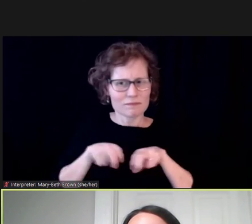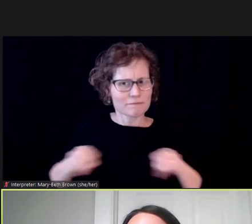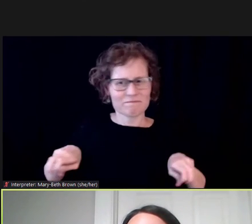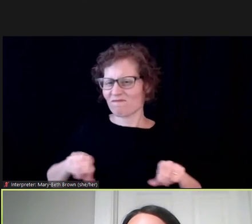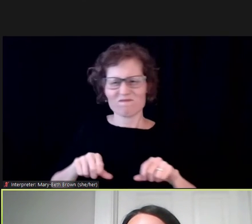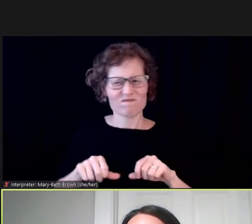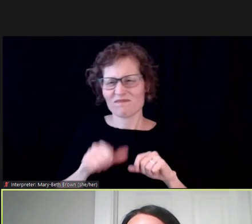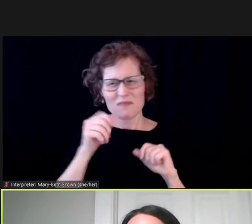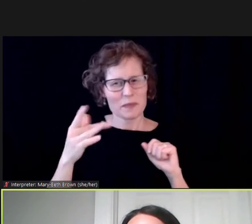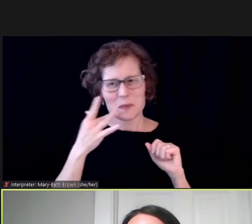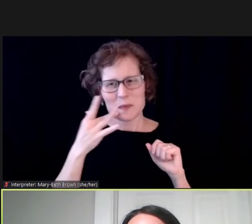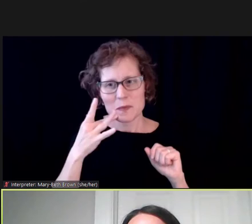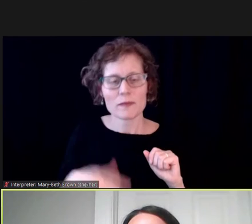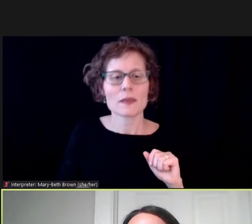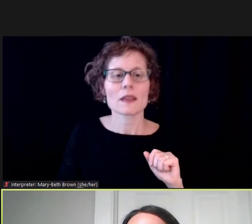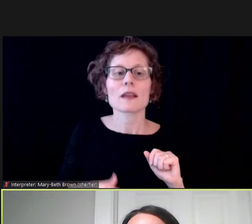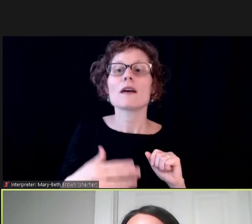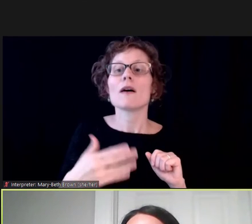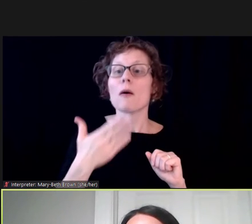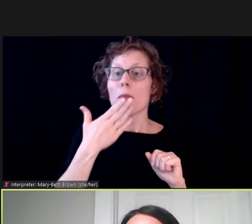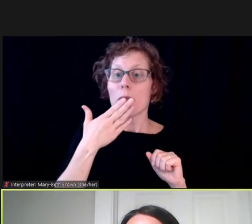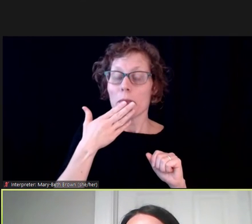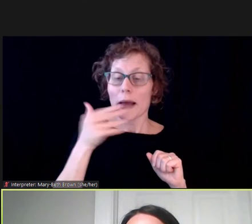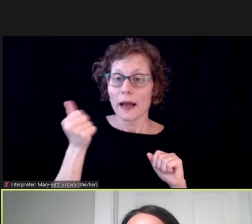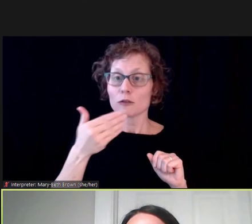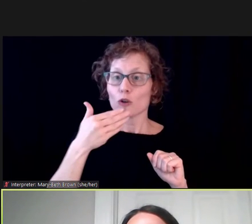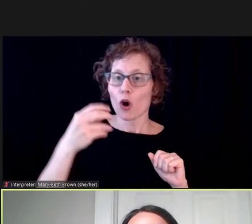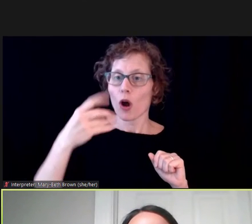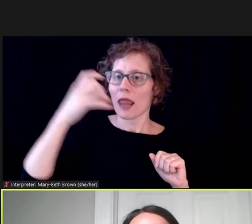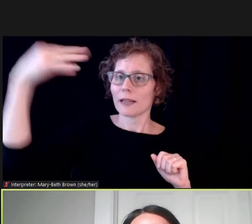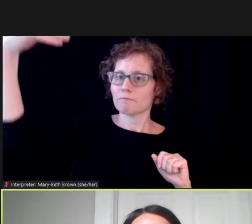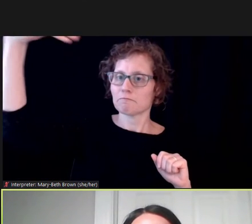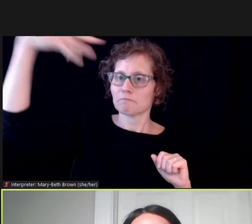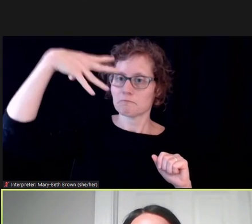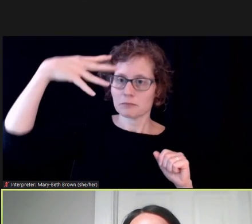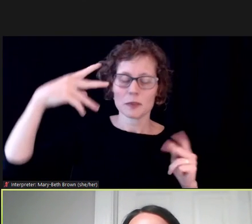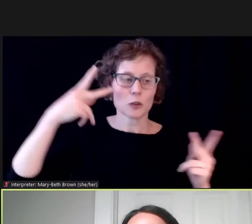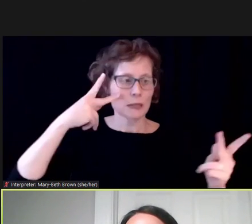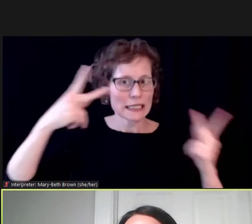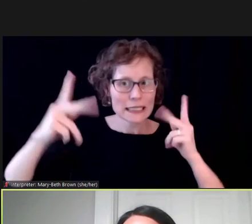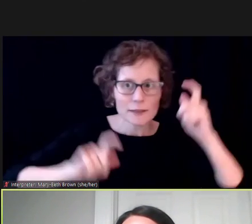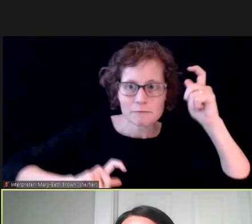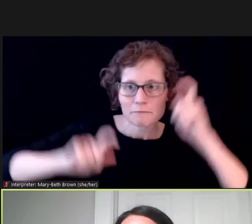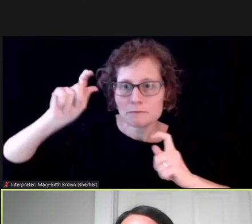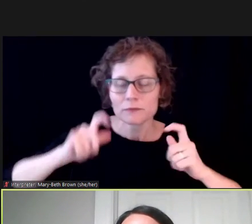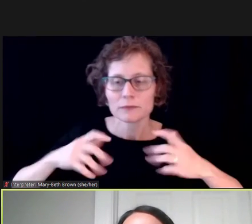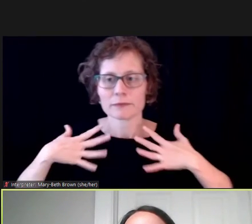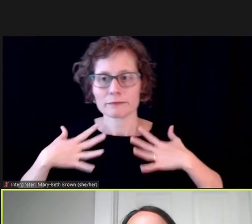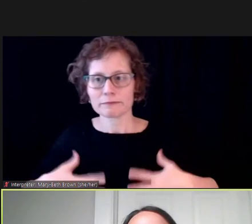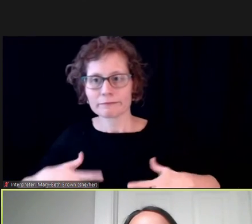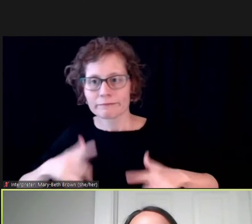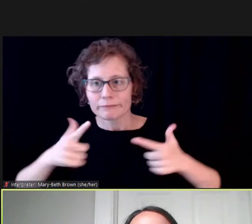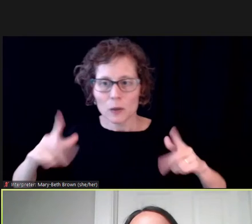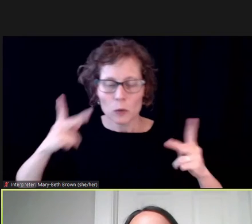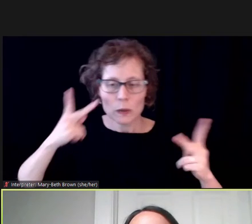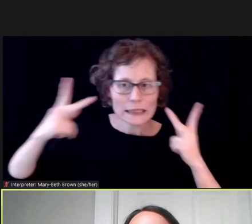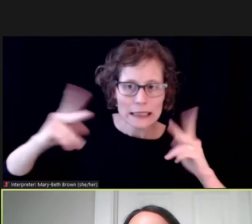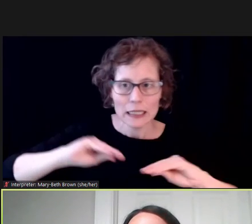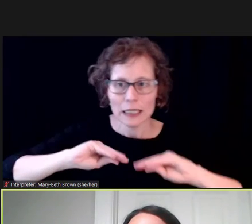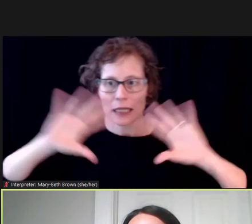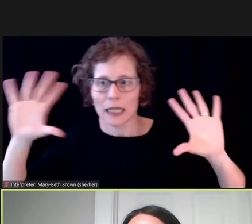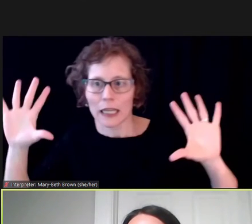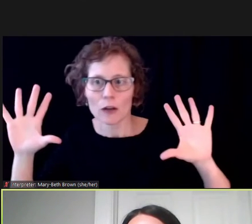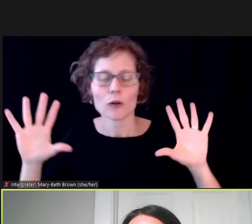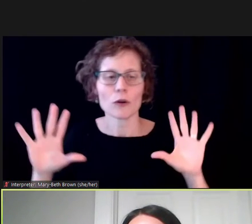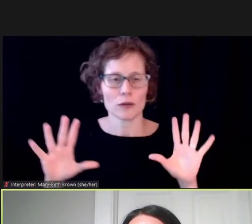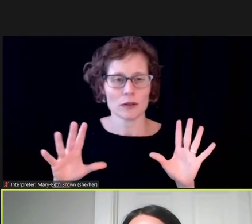You want to have good lighting where everyone can be seen, mannerisms can be seen, faces can be seen, and